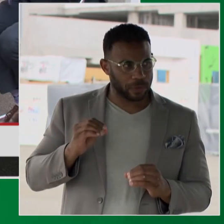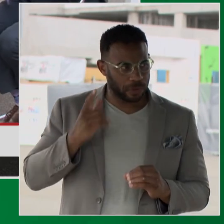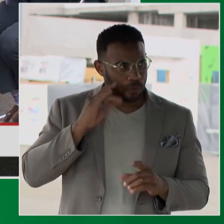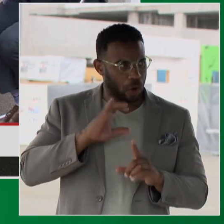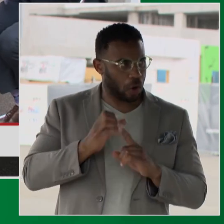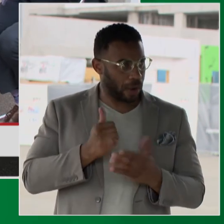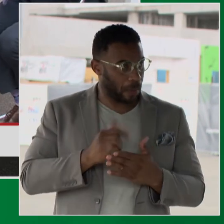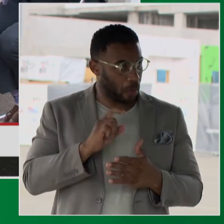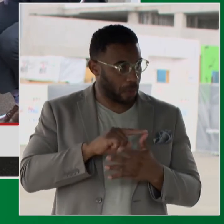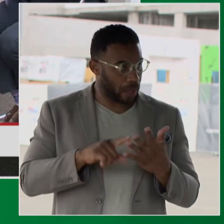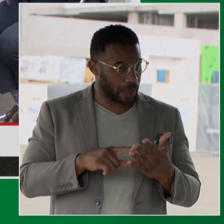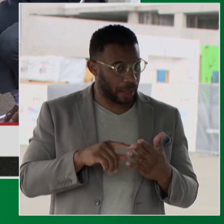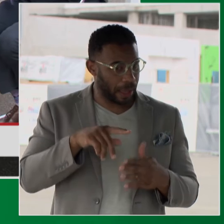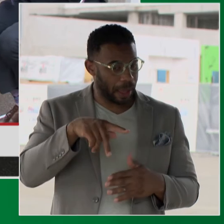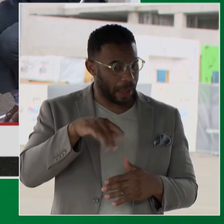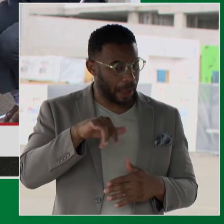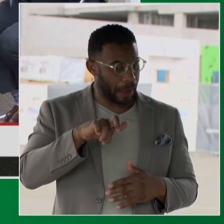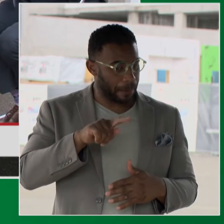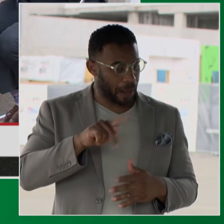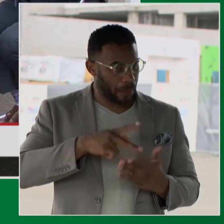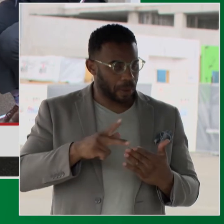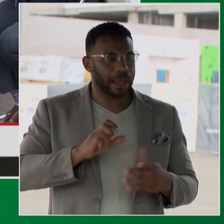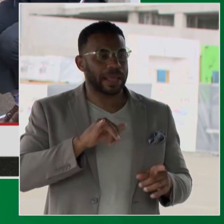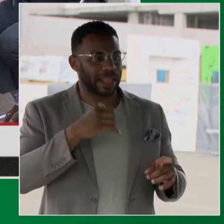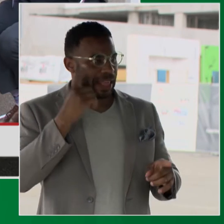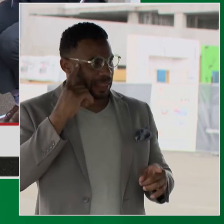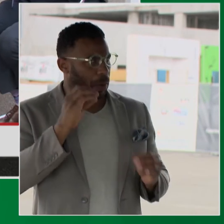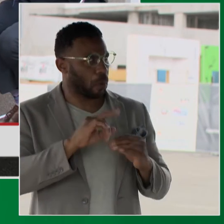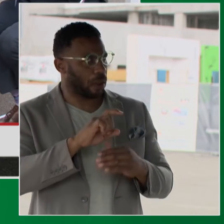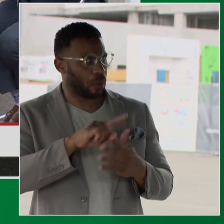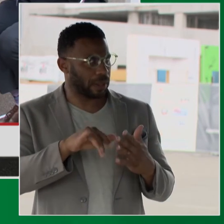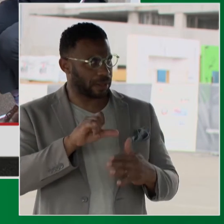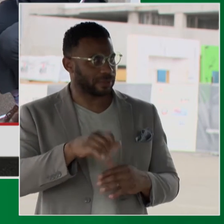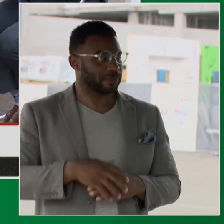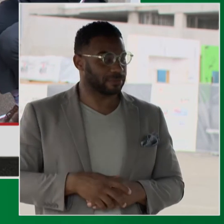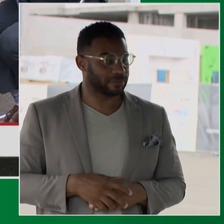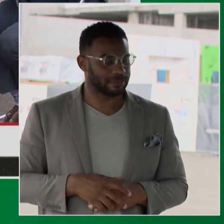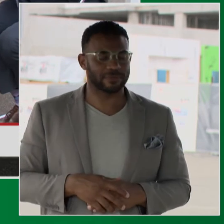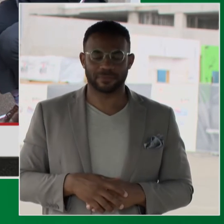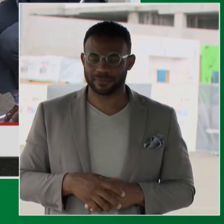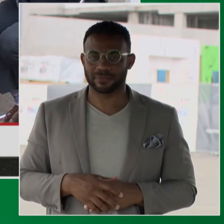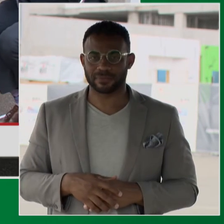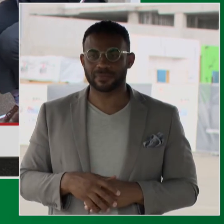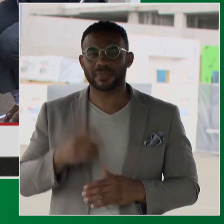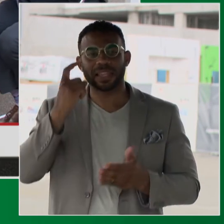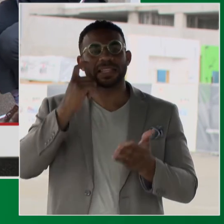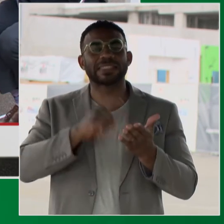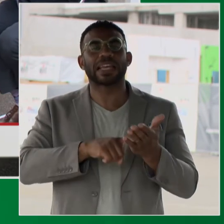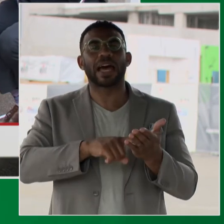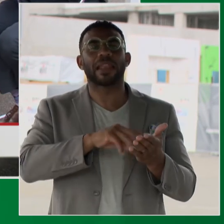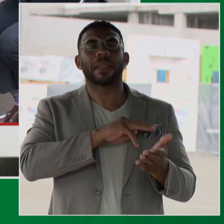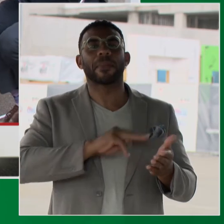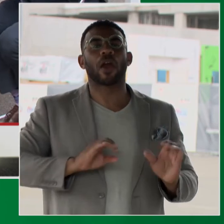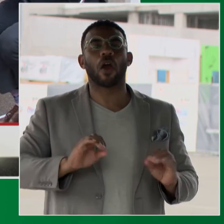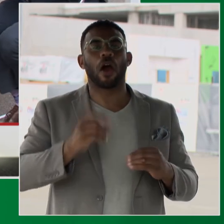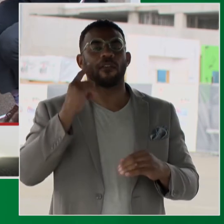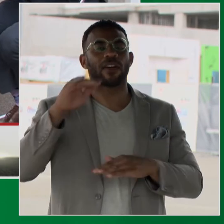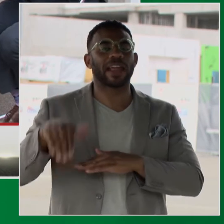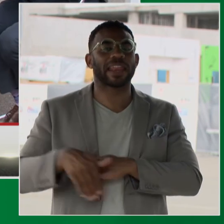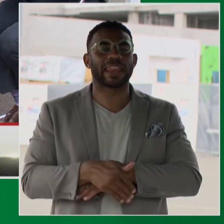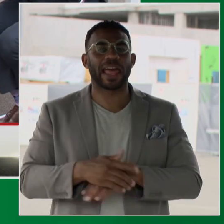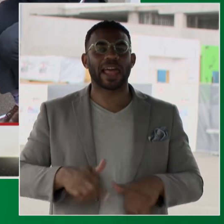on one of those pilot programs. Yes, I think in more than one of those programs. Fantastic. Shout out to Mayor's Office of Nightlife and